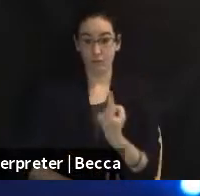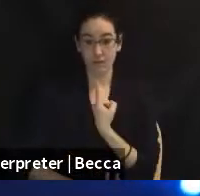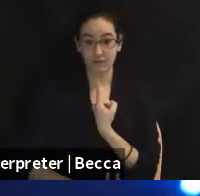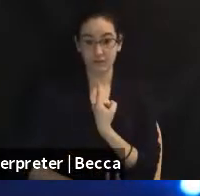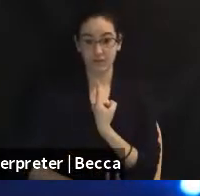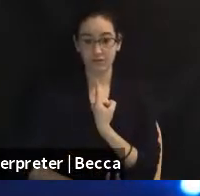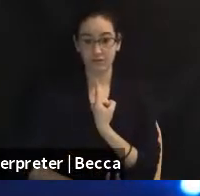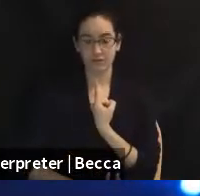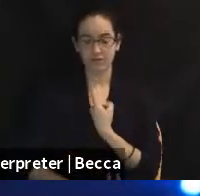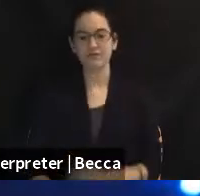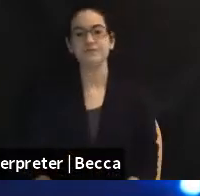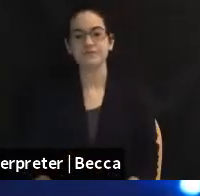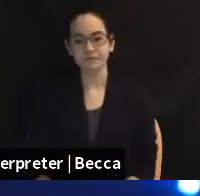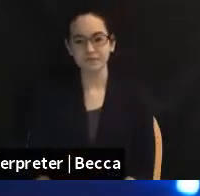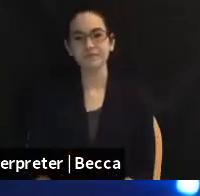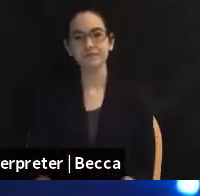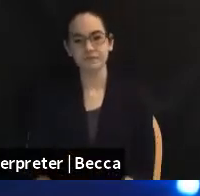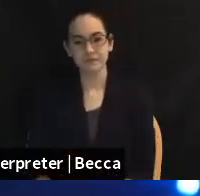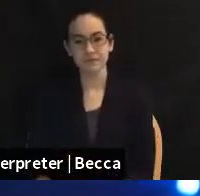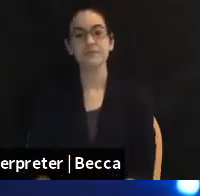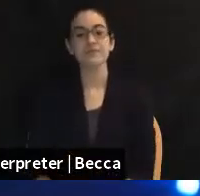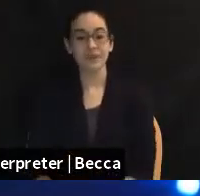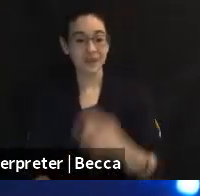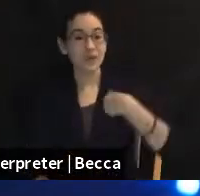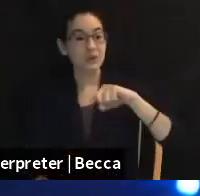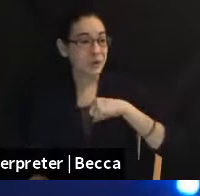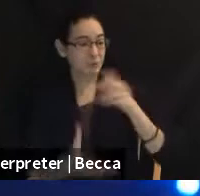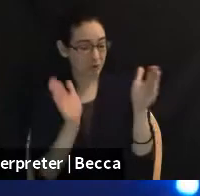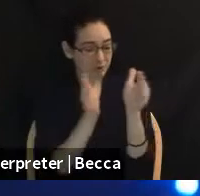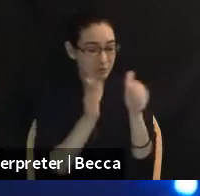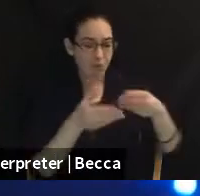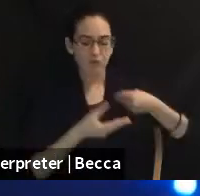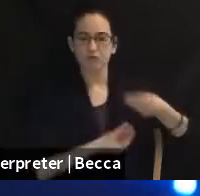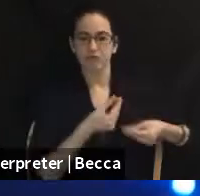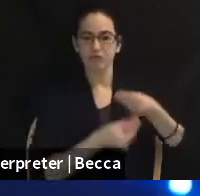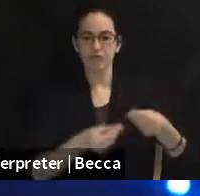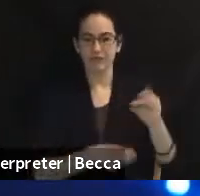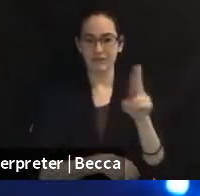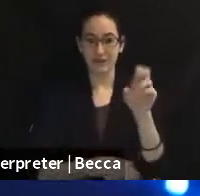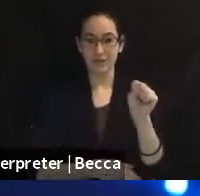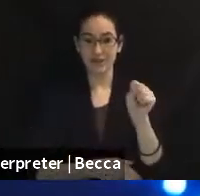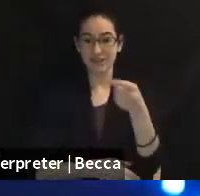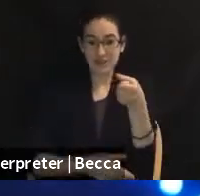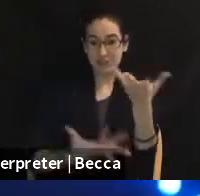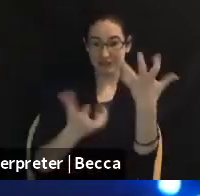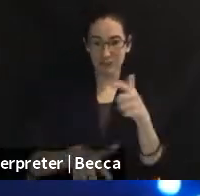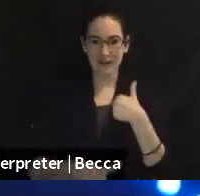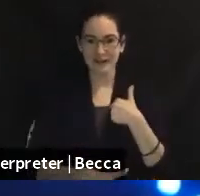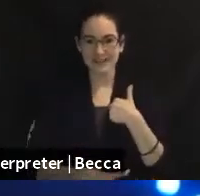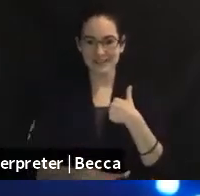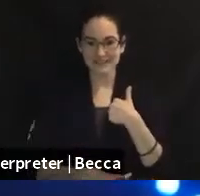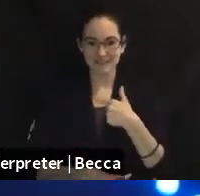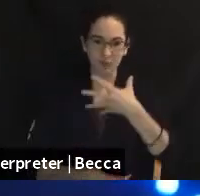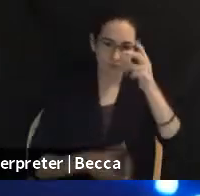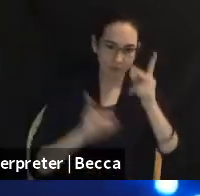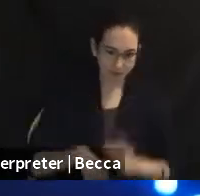for nothing. We were the smallest generation in the history of the United States. You didn't want us, boomers.